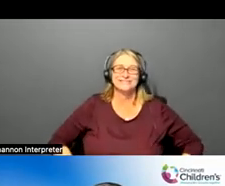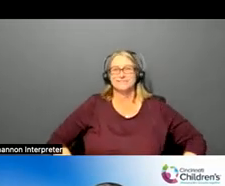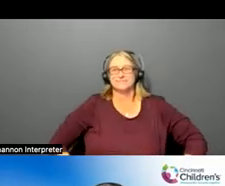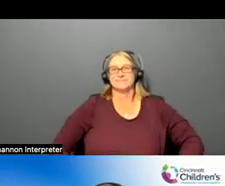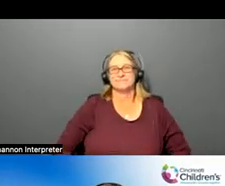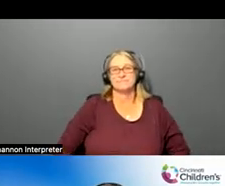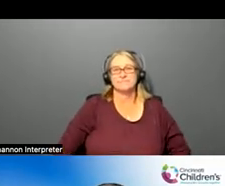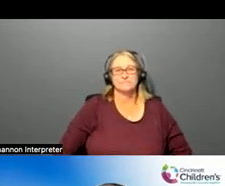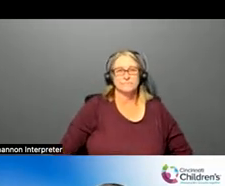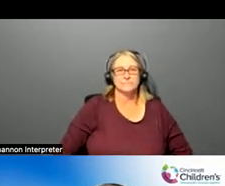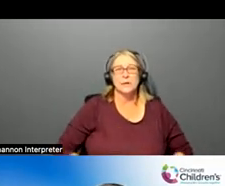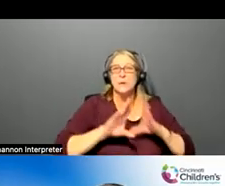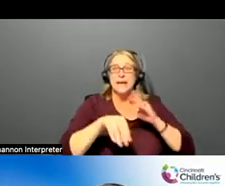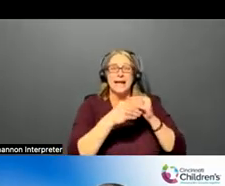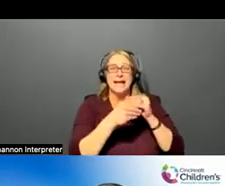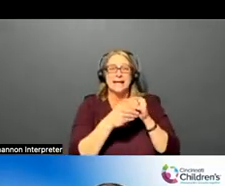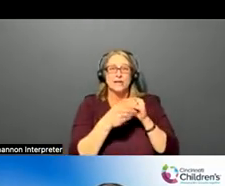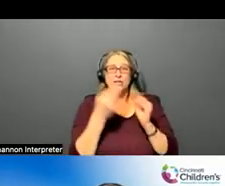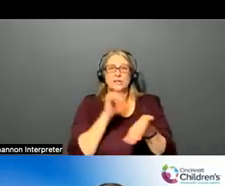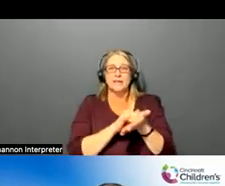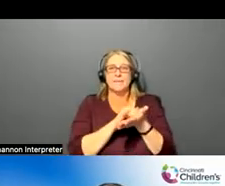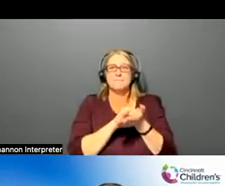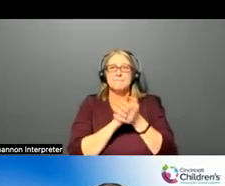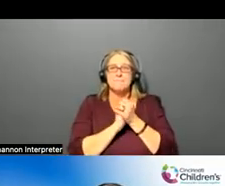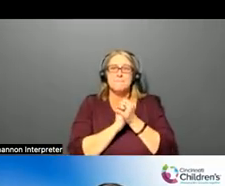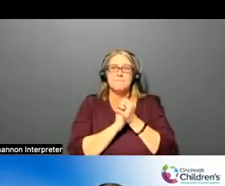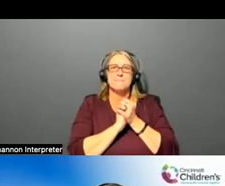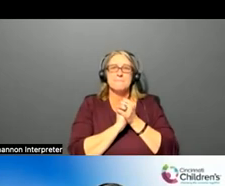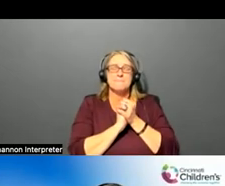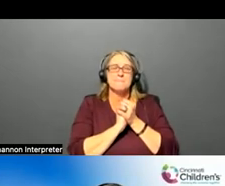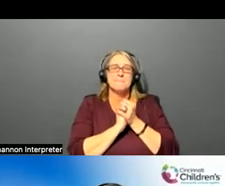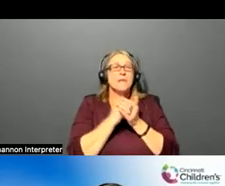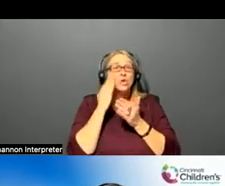I would add on to what Tamika was saying, not only to know